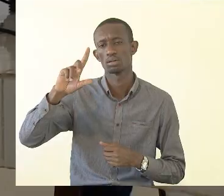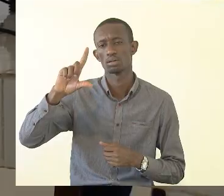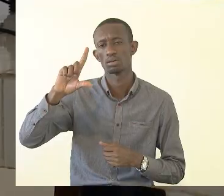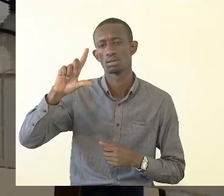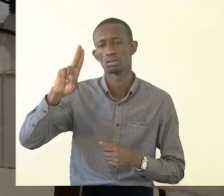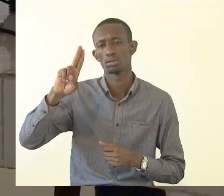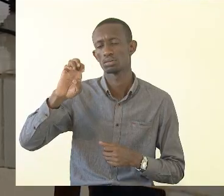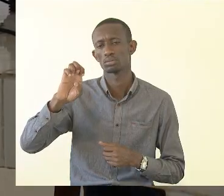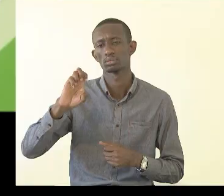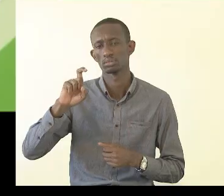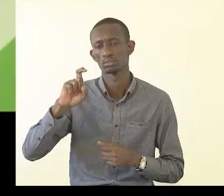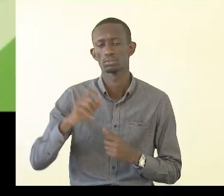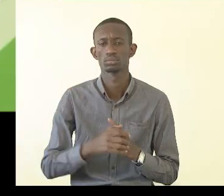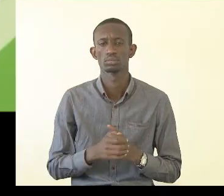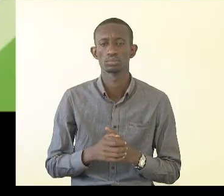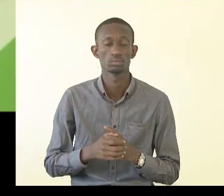Step number 3.